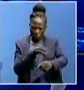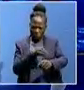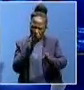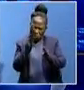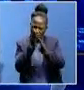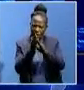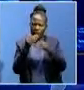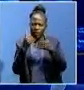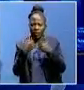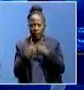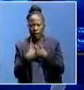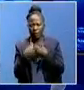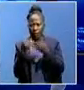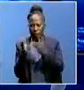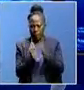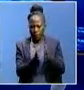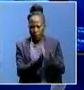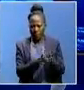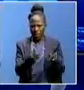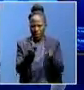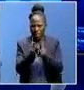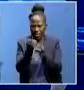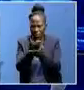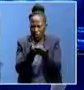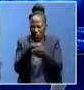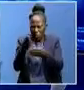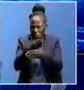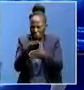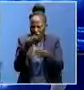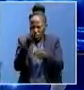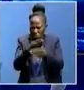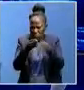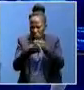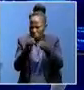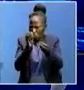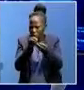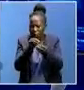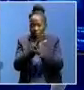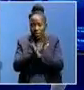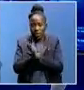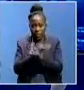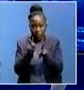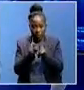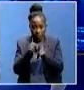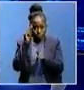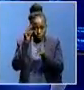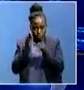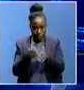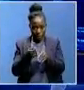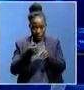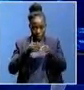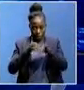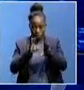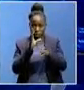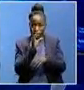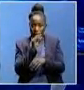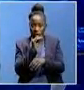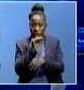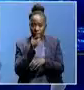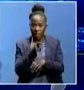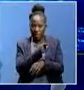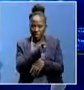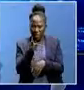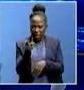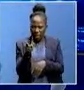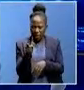Abu Dhabi and Dubai Chambers of Commerce for Trade and Investments in Zambia. Mr. Kakubo further said Zambia recently opened a diplomatic consulate